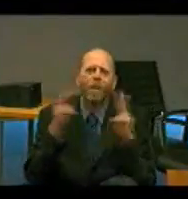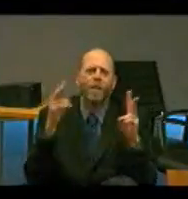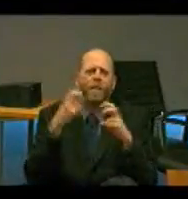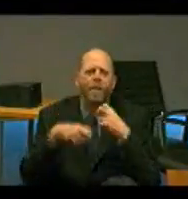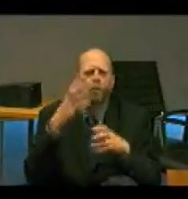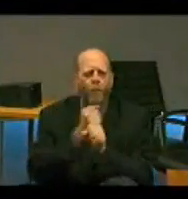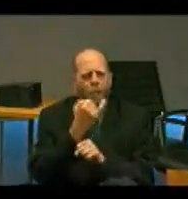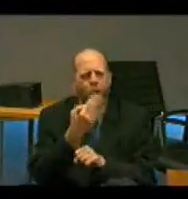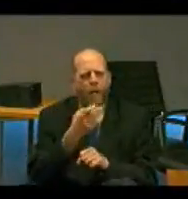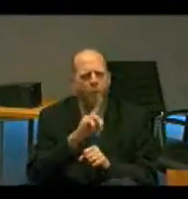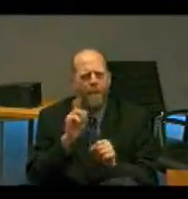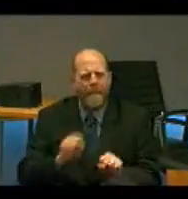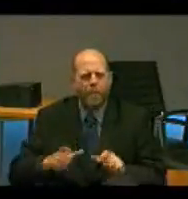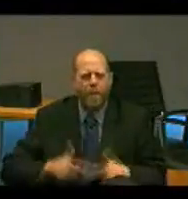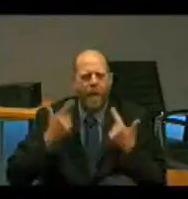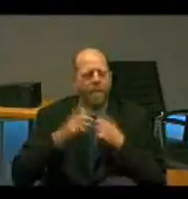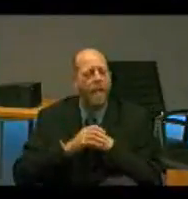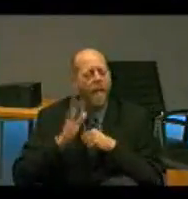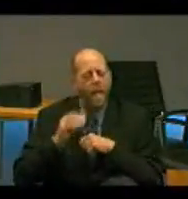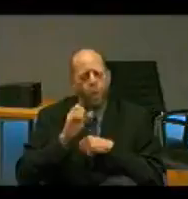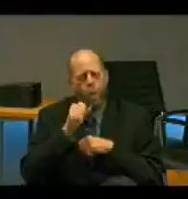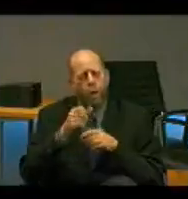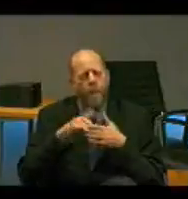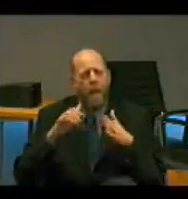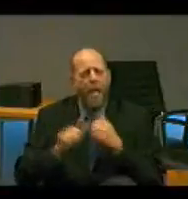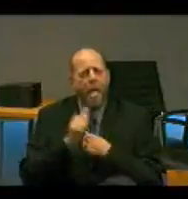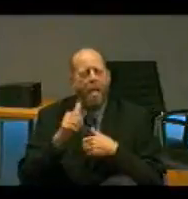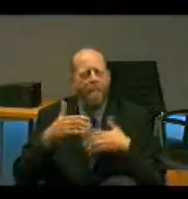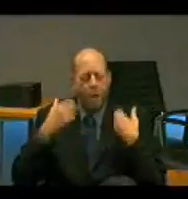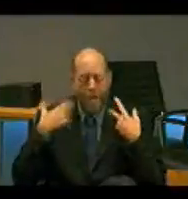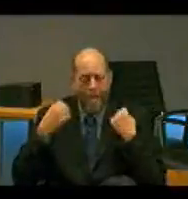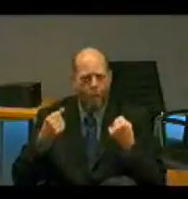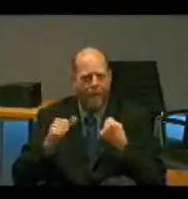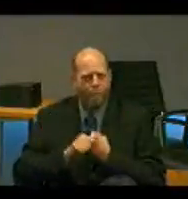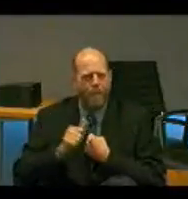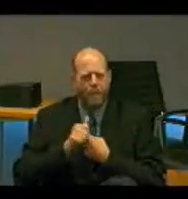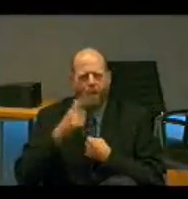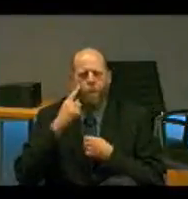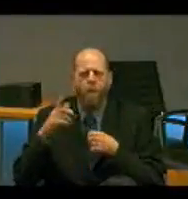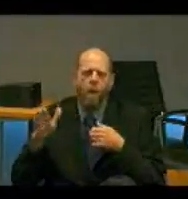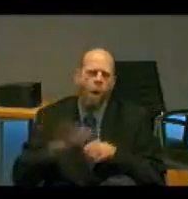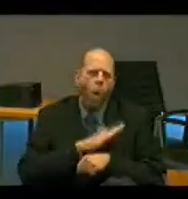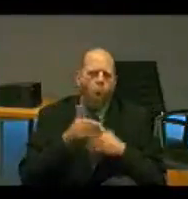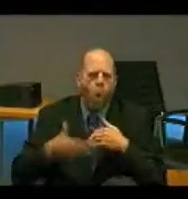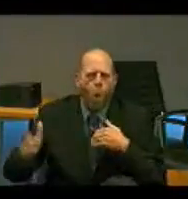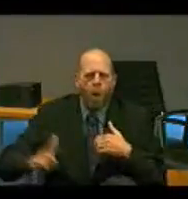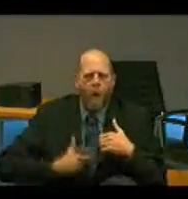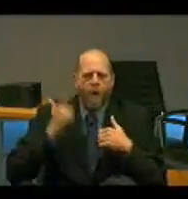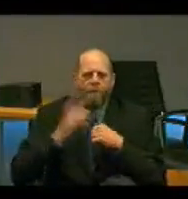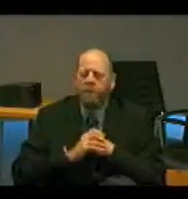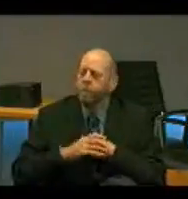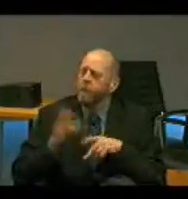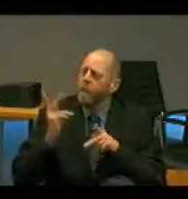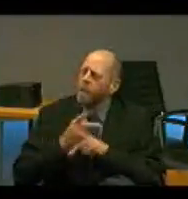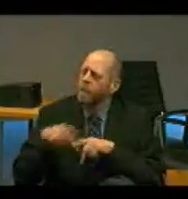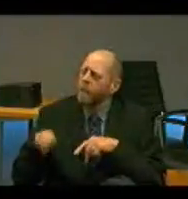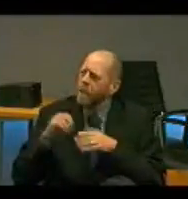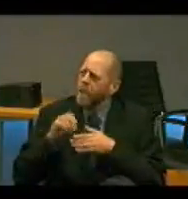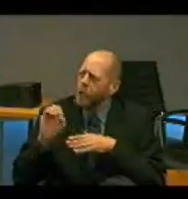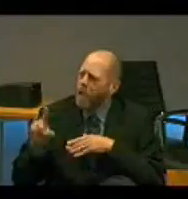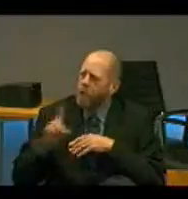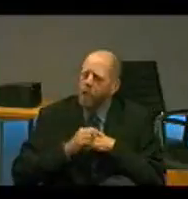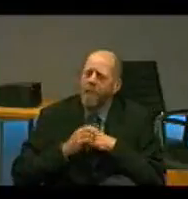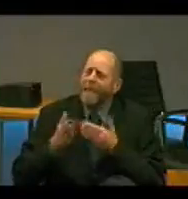jobs on which they can survive and will put their health at risk for their entire lives. Keeping them in